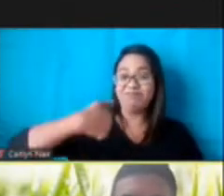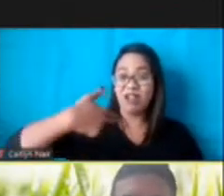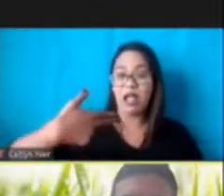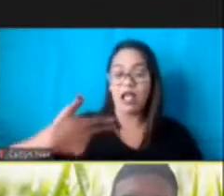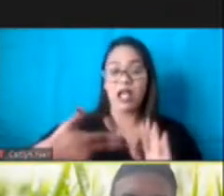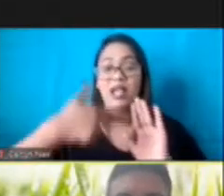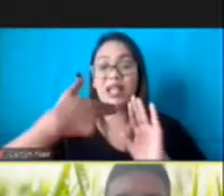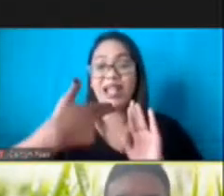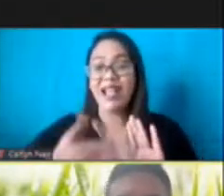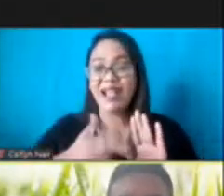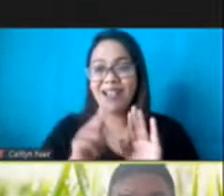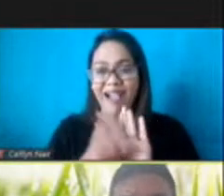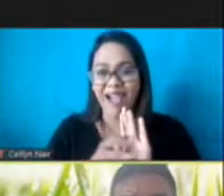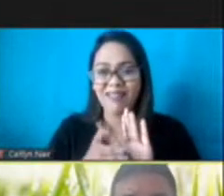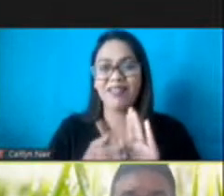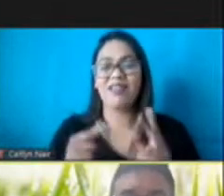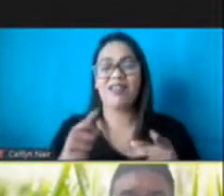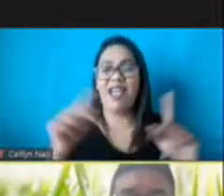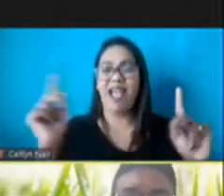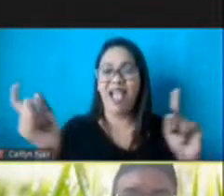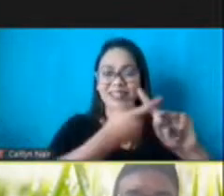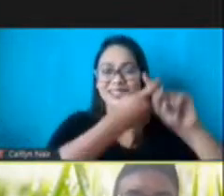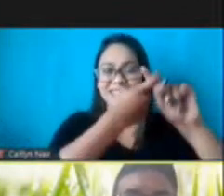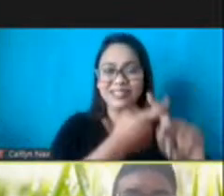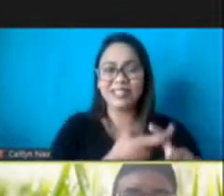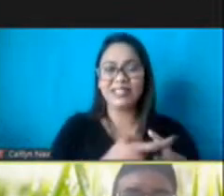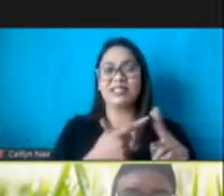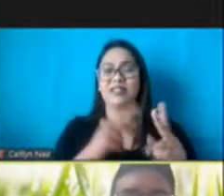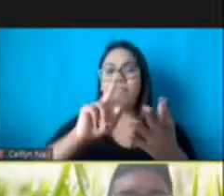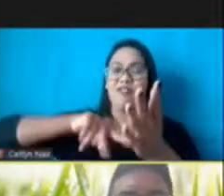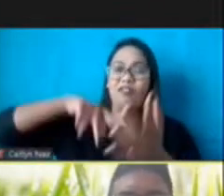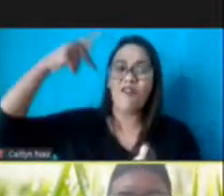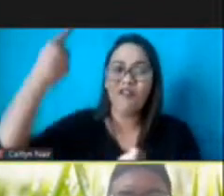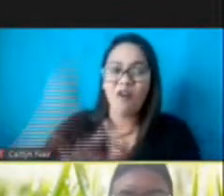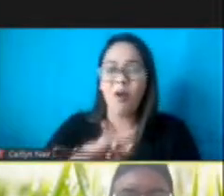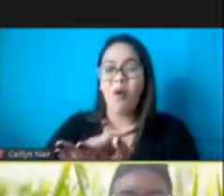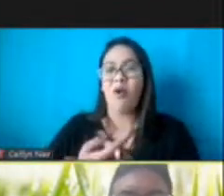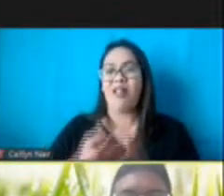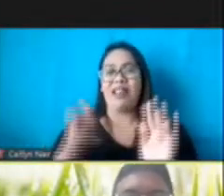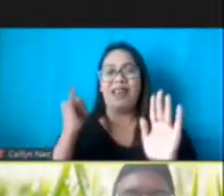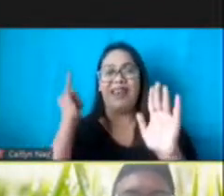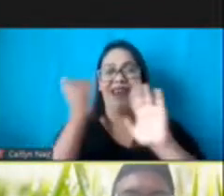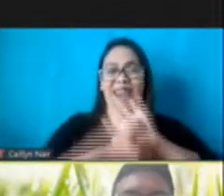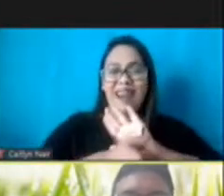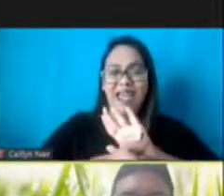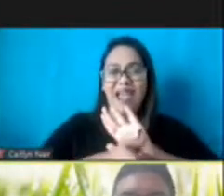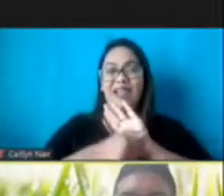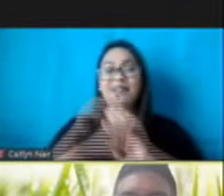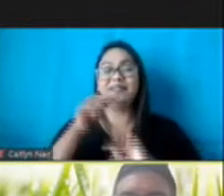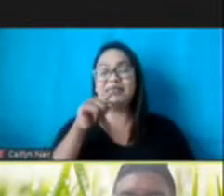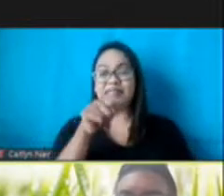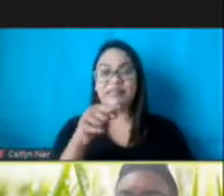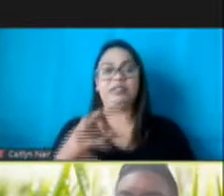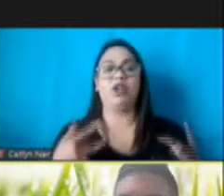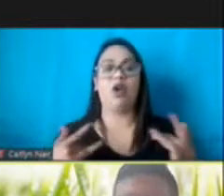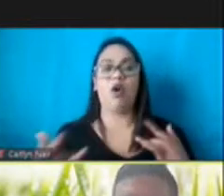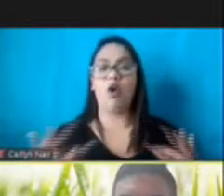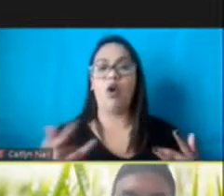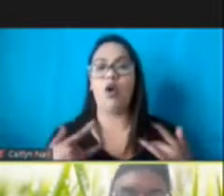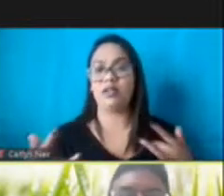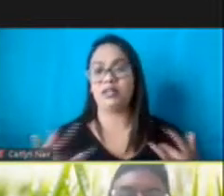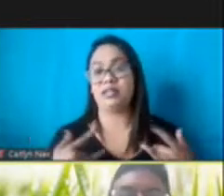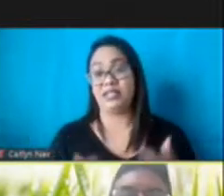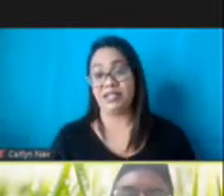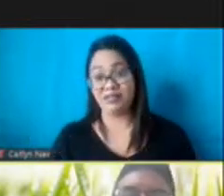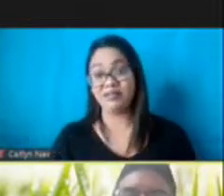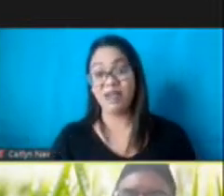falls from a height, the car crashes, and obviously the car crashes being the real concern because there's traveling on our